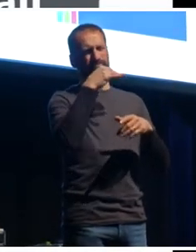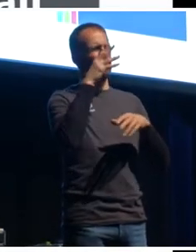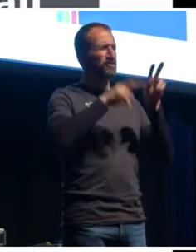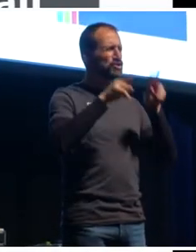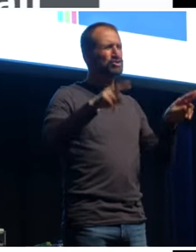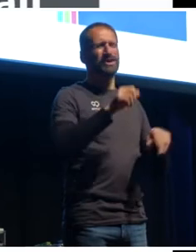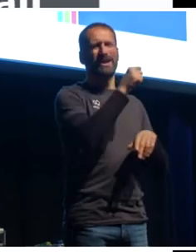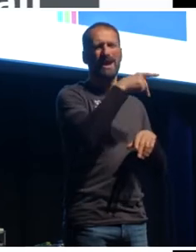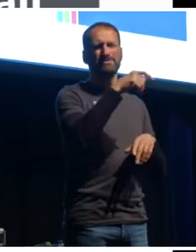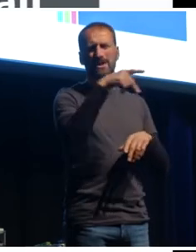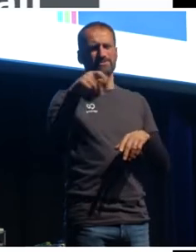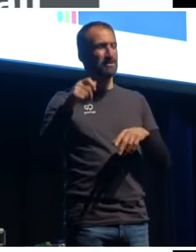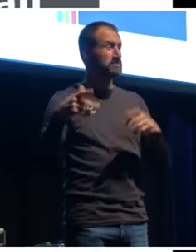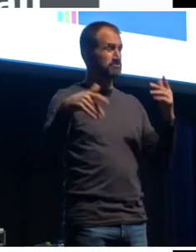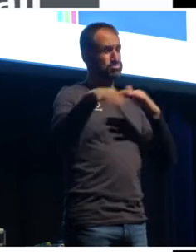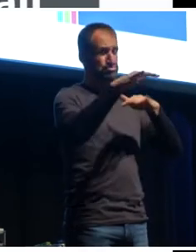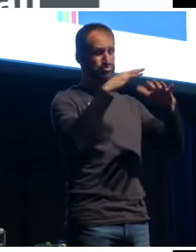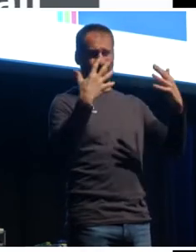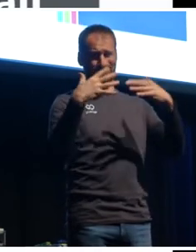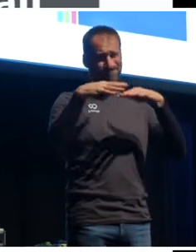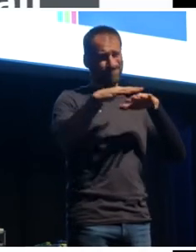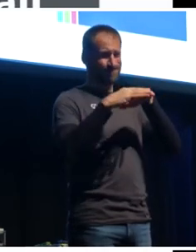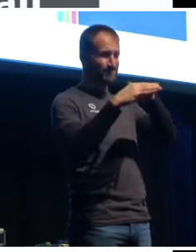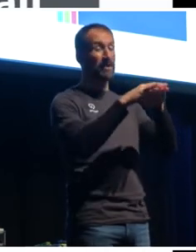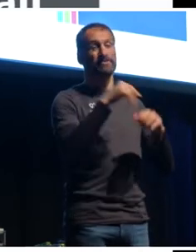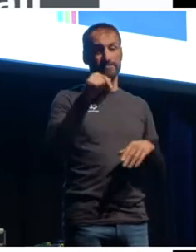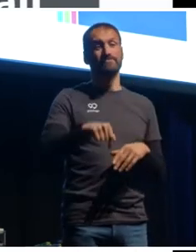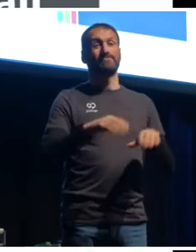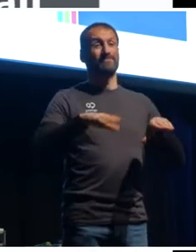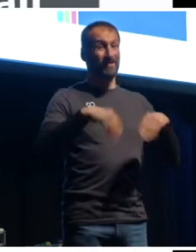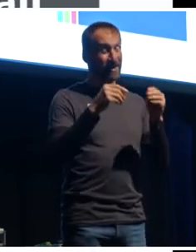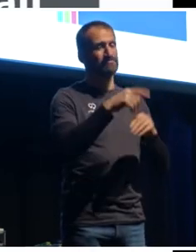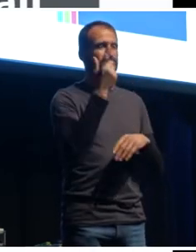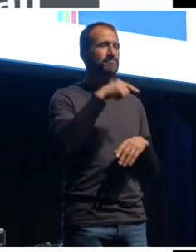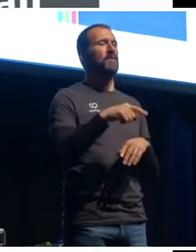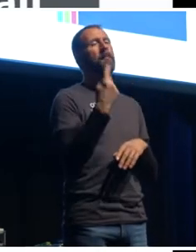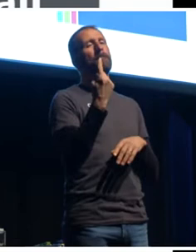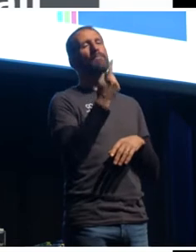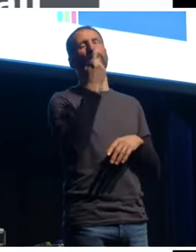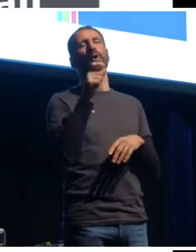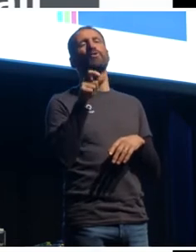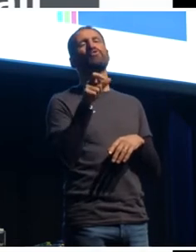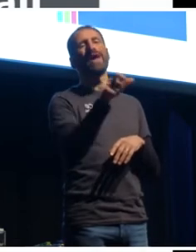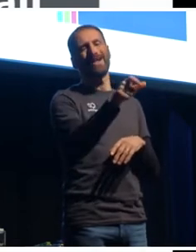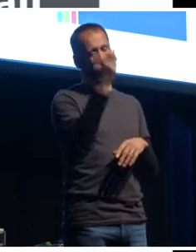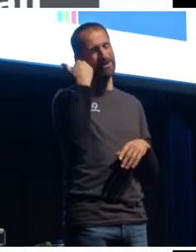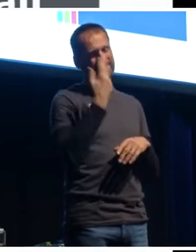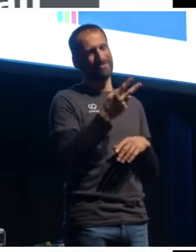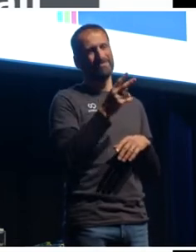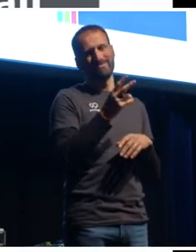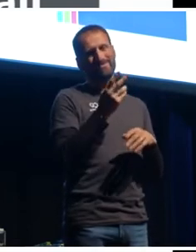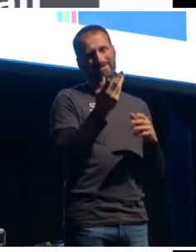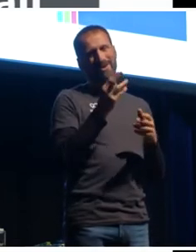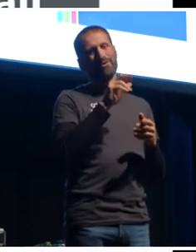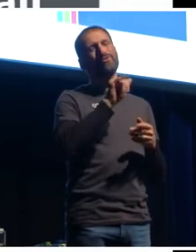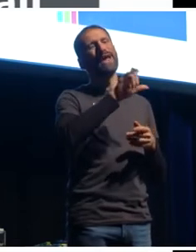This Then That. It started out as a Ruby on Rails application. I call it the monorail. It's simple, it's easy to